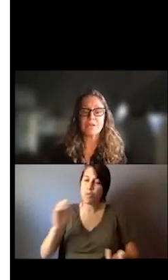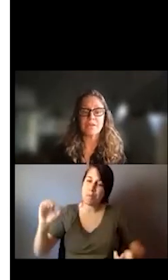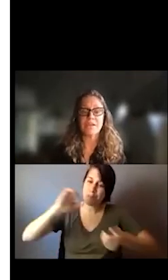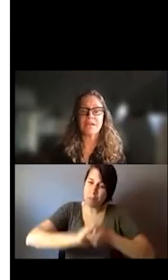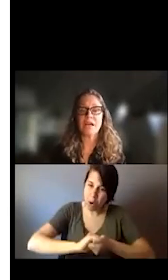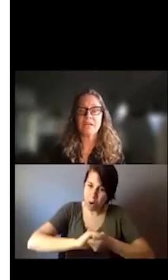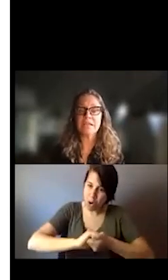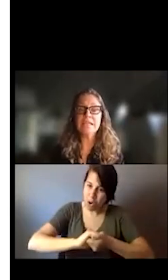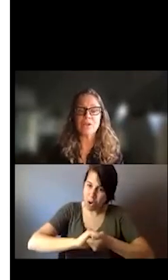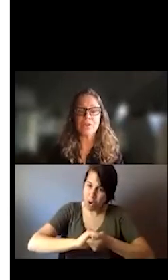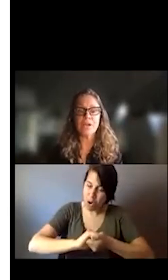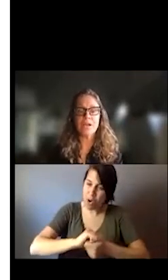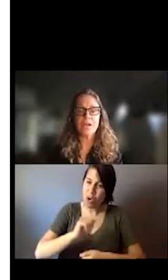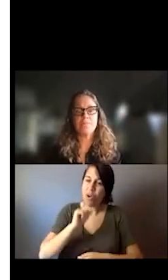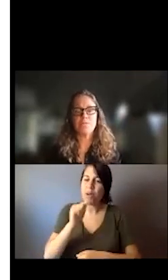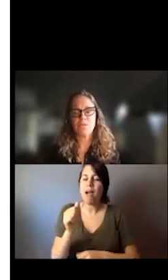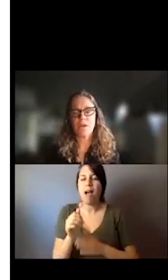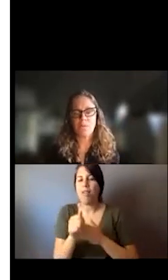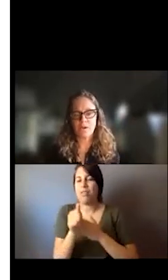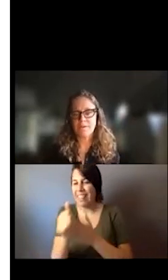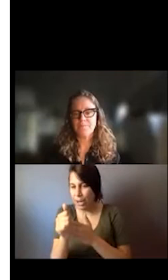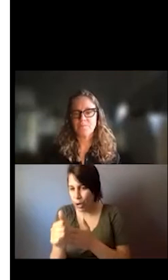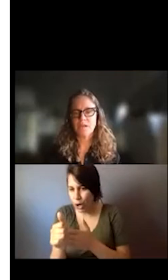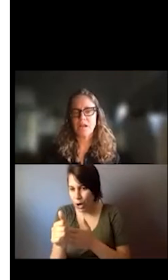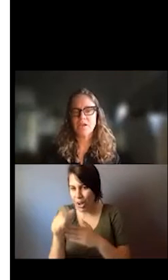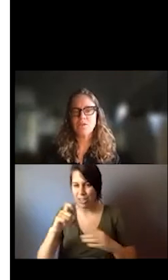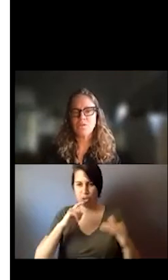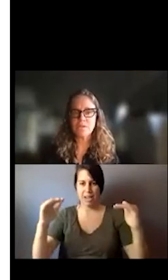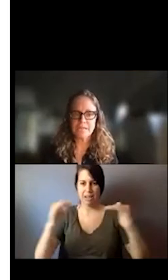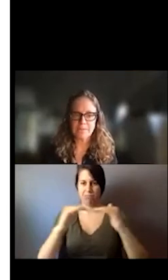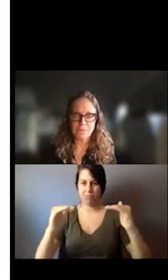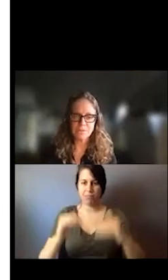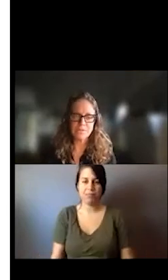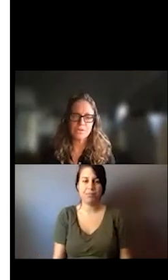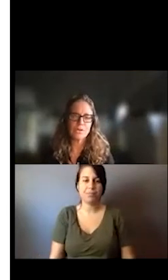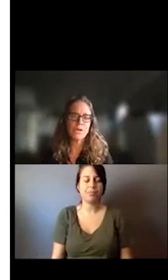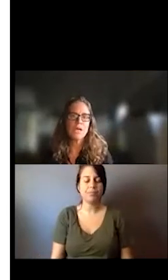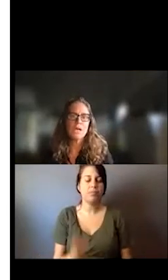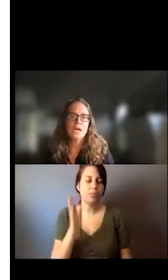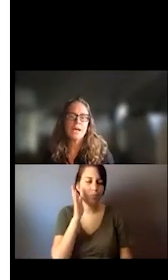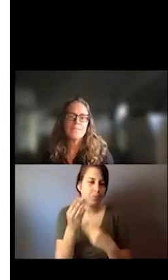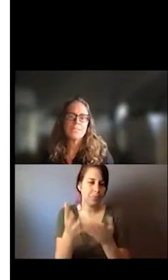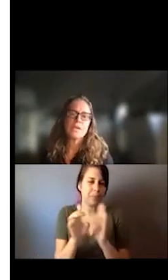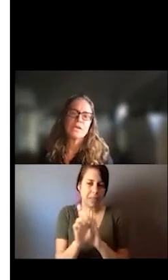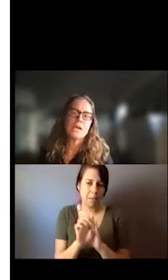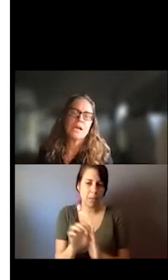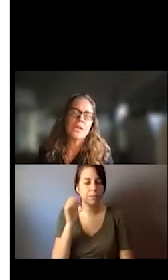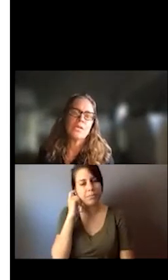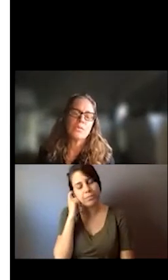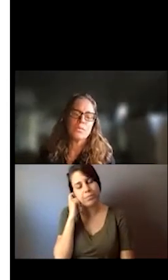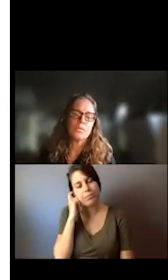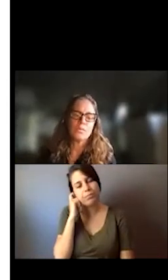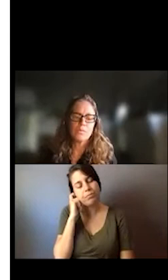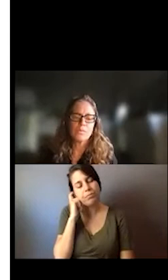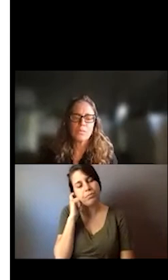rather necessarily than a leader for that work. And I'll give you a few examples. So